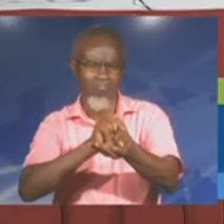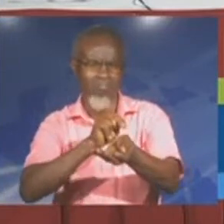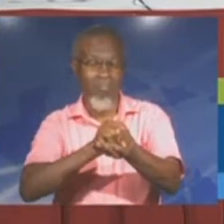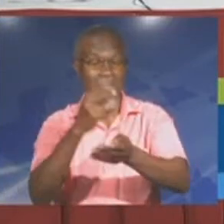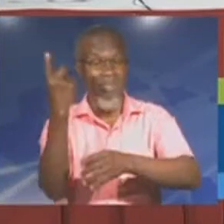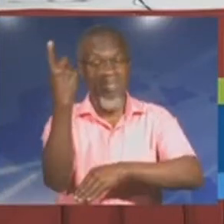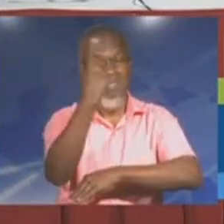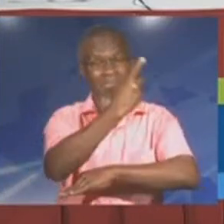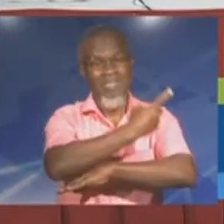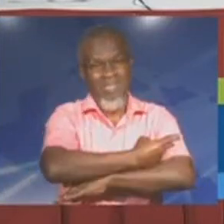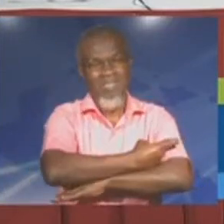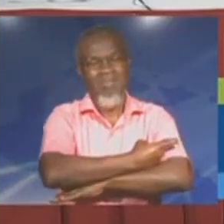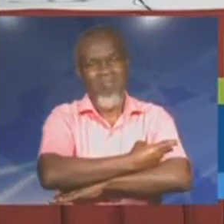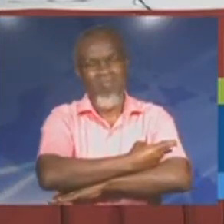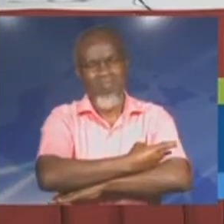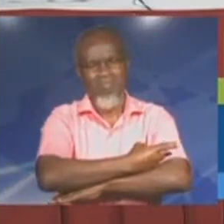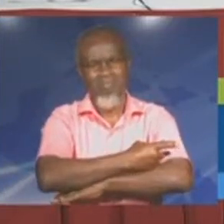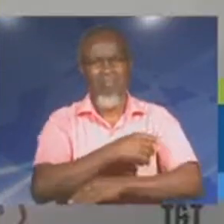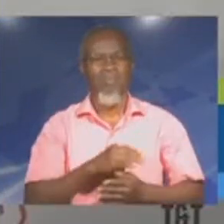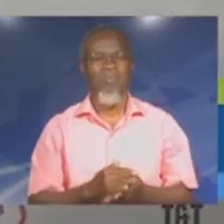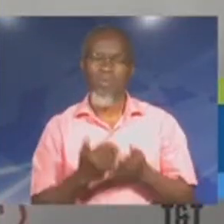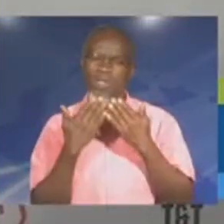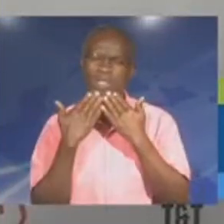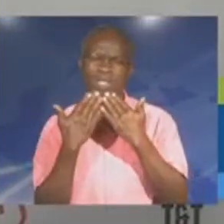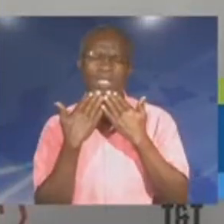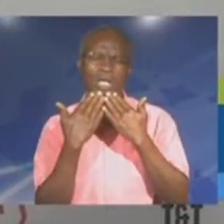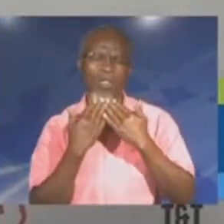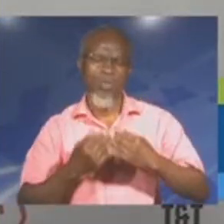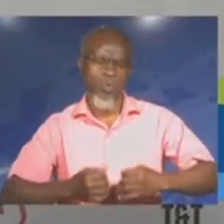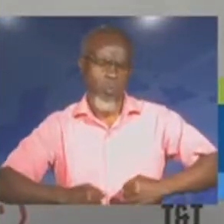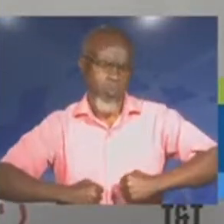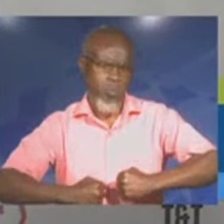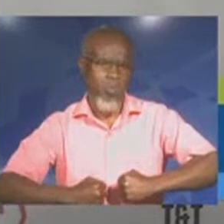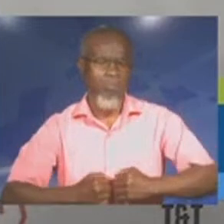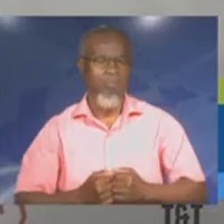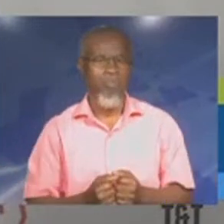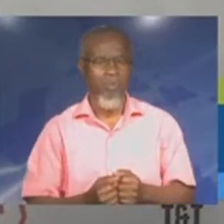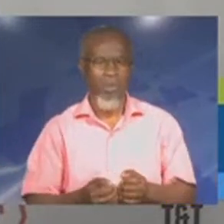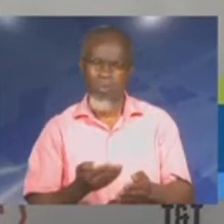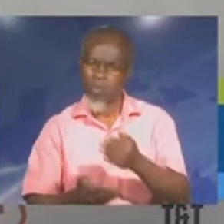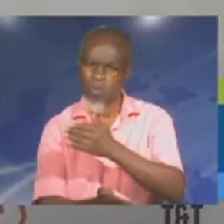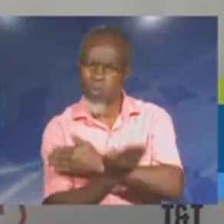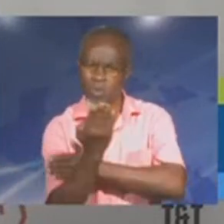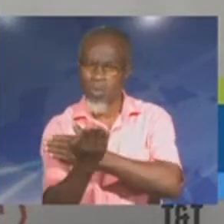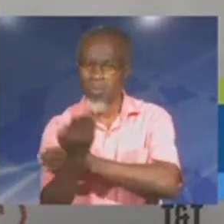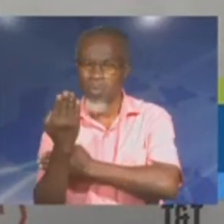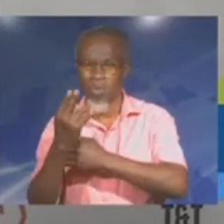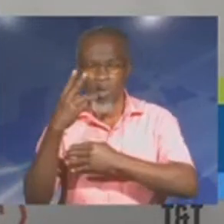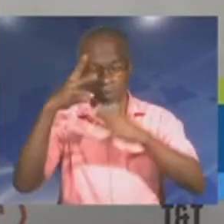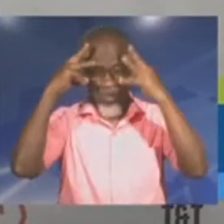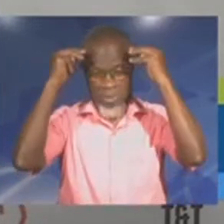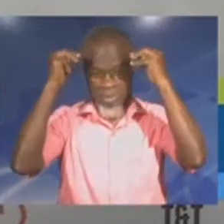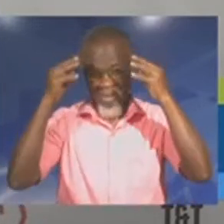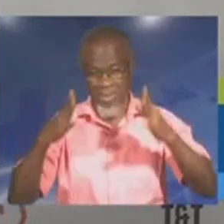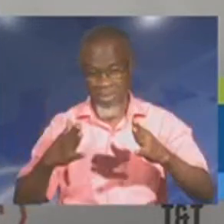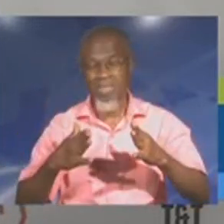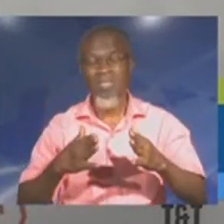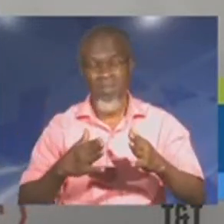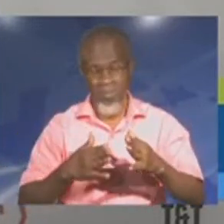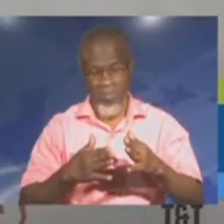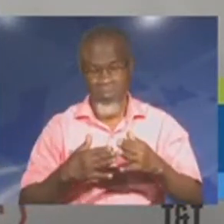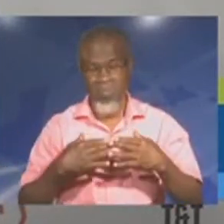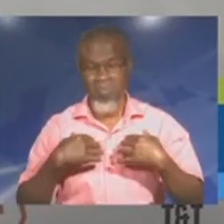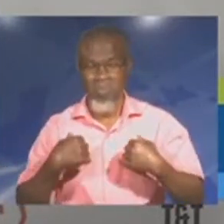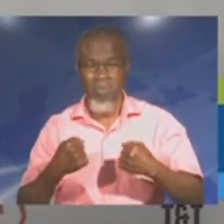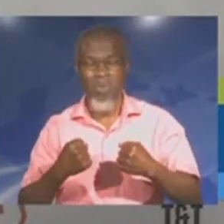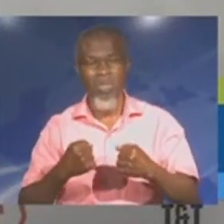Thank you, Al. Good morning to the Honorable Terence Dial Singh, Dr. Roshan Parasram, members of the media, and